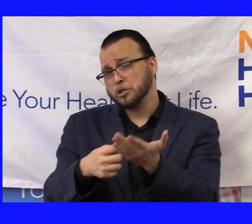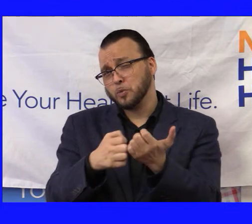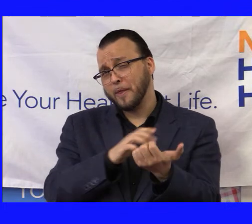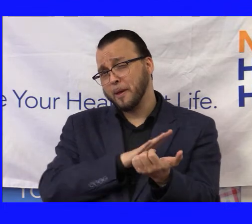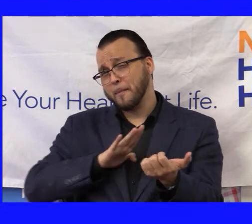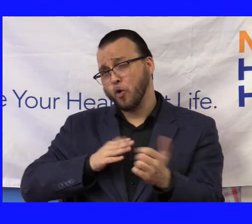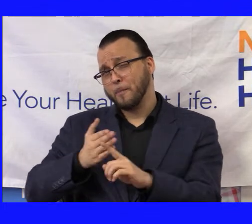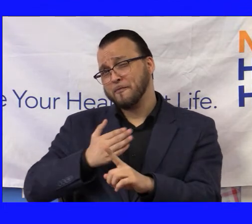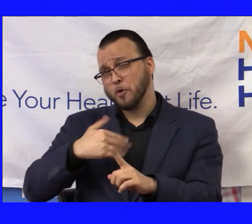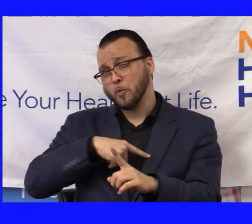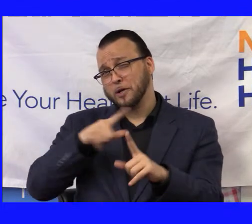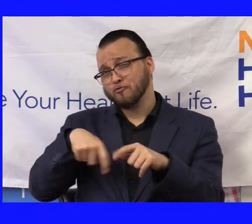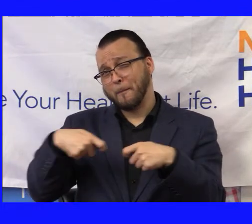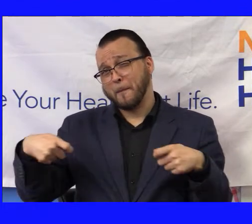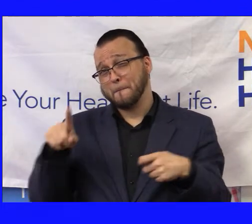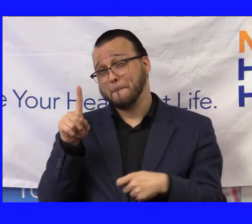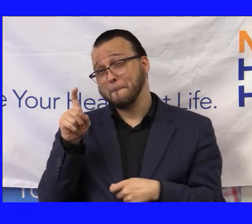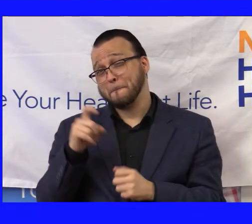we conclude?